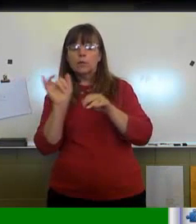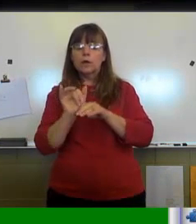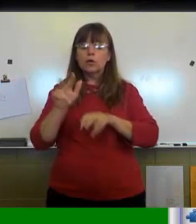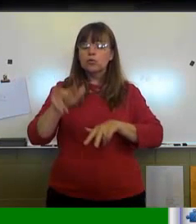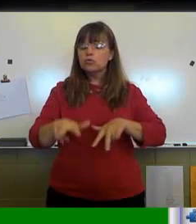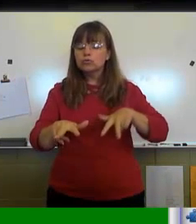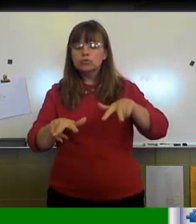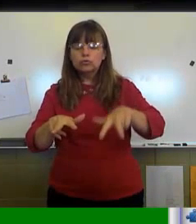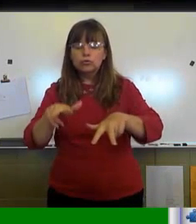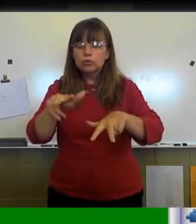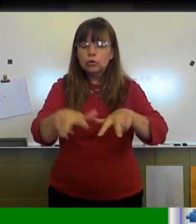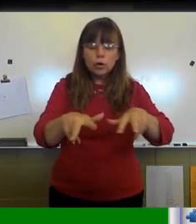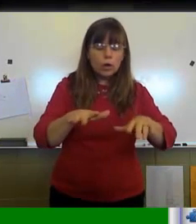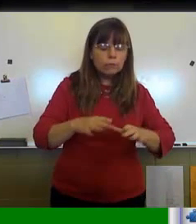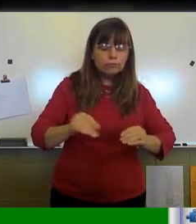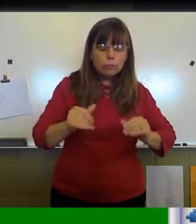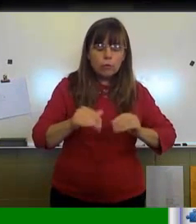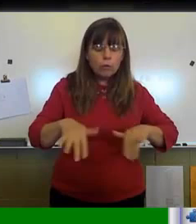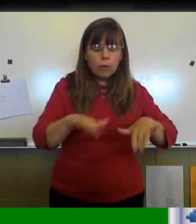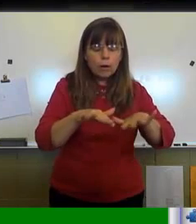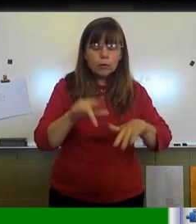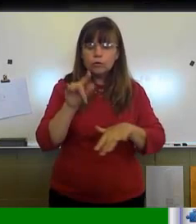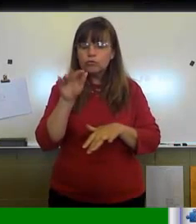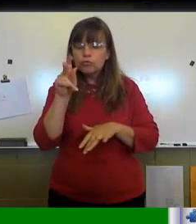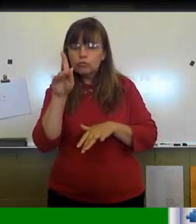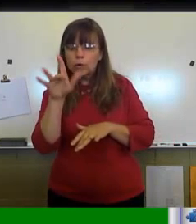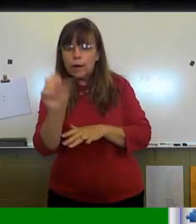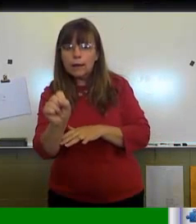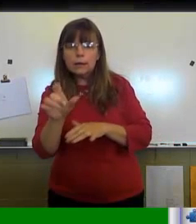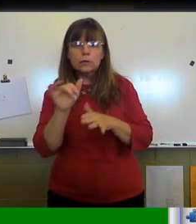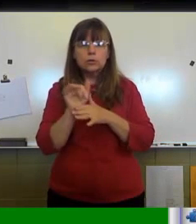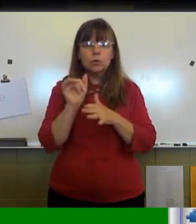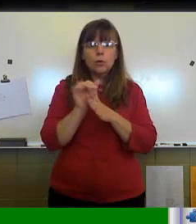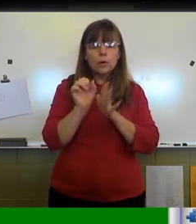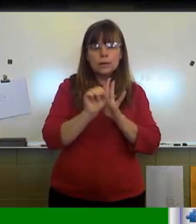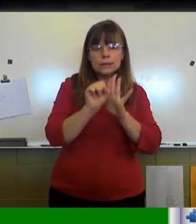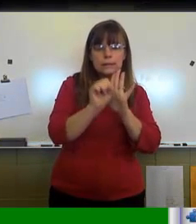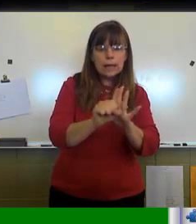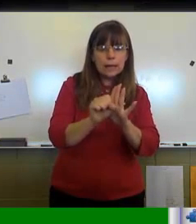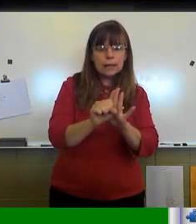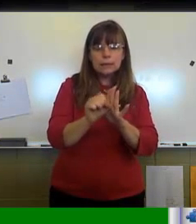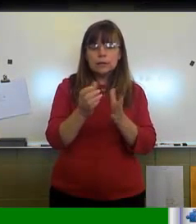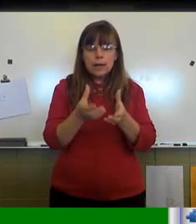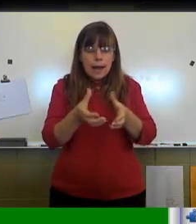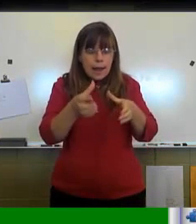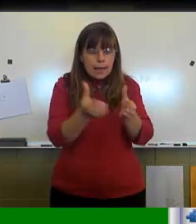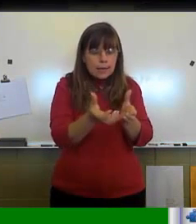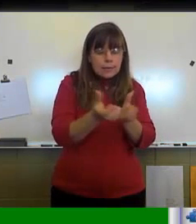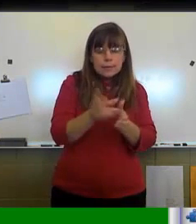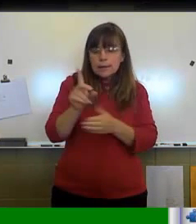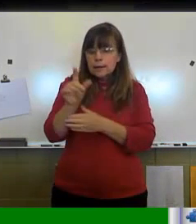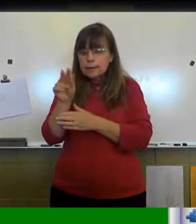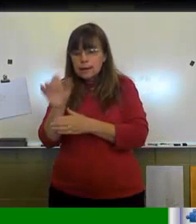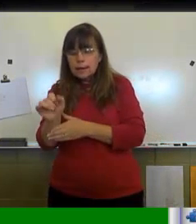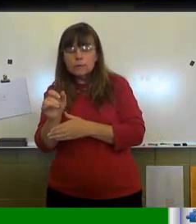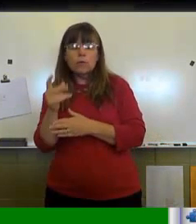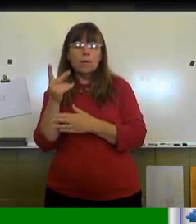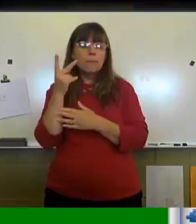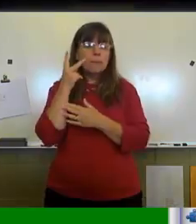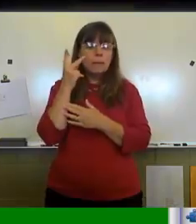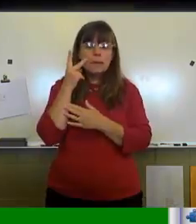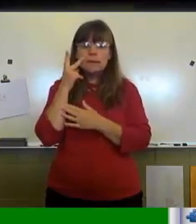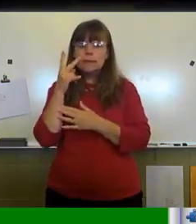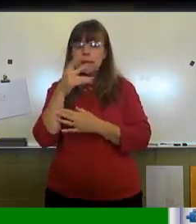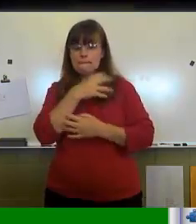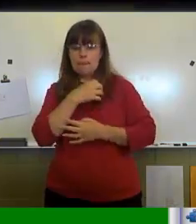like their nests or dens, the food sources, like if bears scratch on trees,